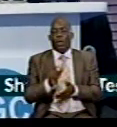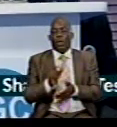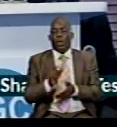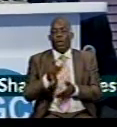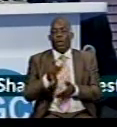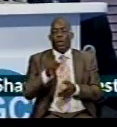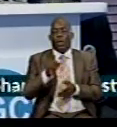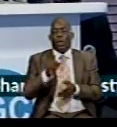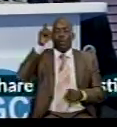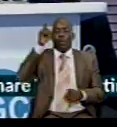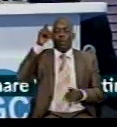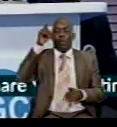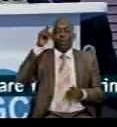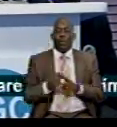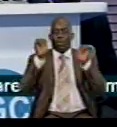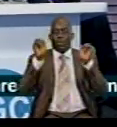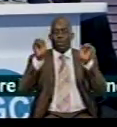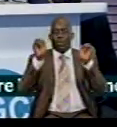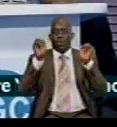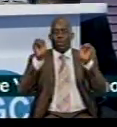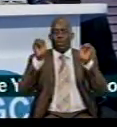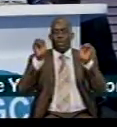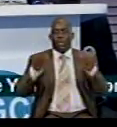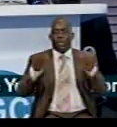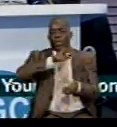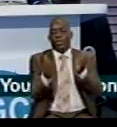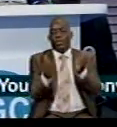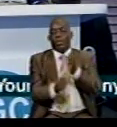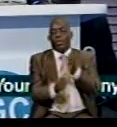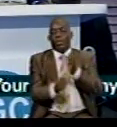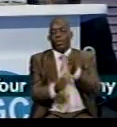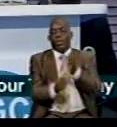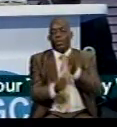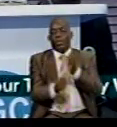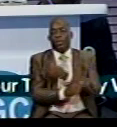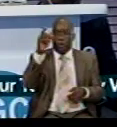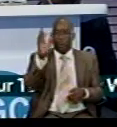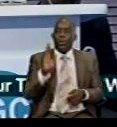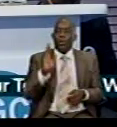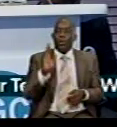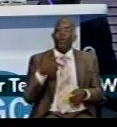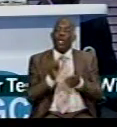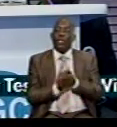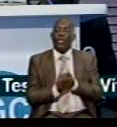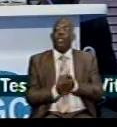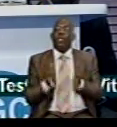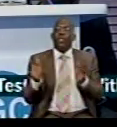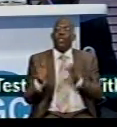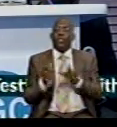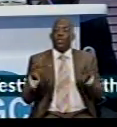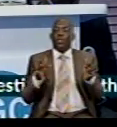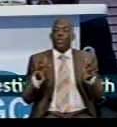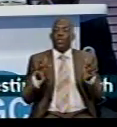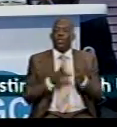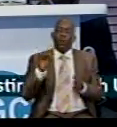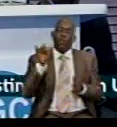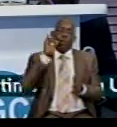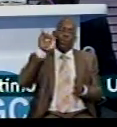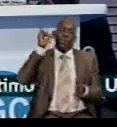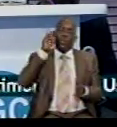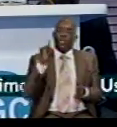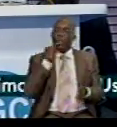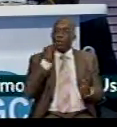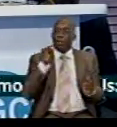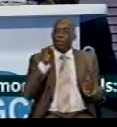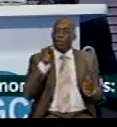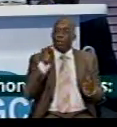never change. Sa parole est infaillible. The man of God said, Jesus of yesterday is the same Jesus. L'homme de Dieu a dit, le Jésus d'hier